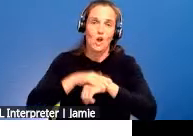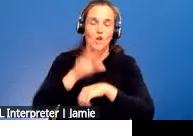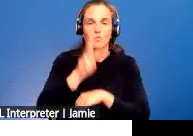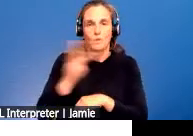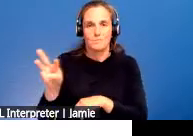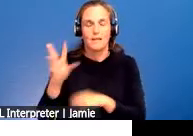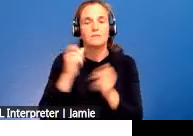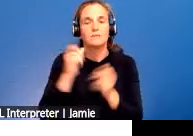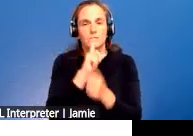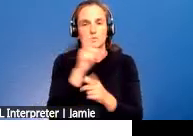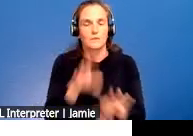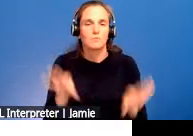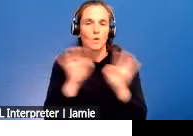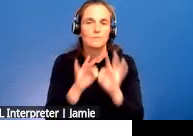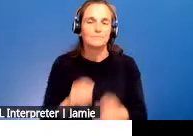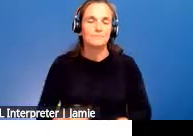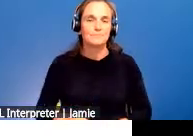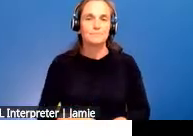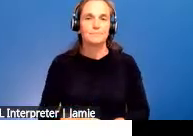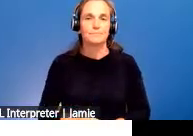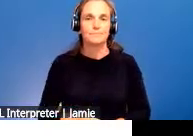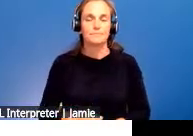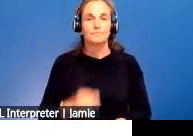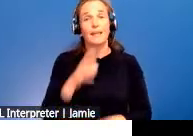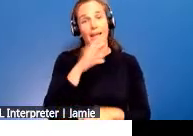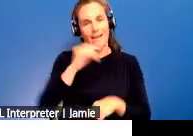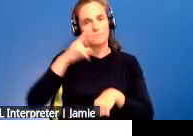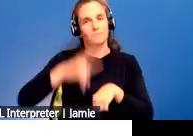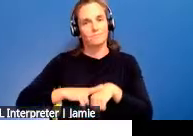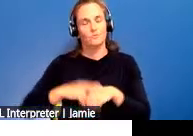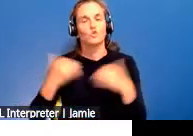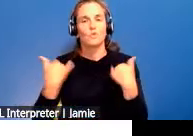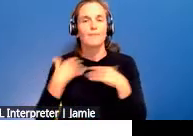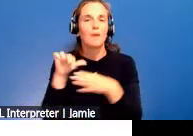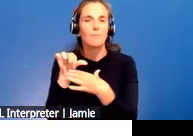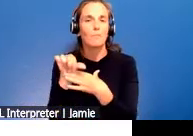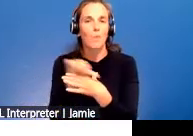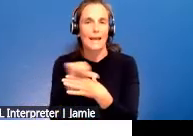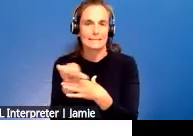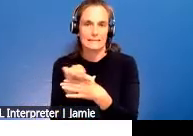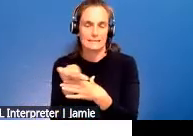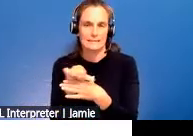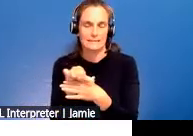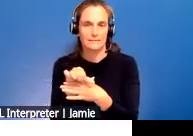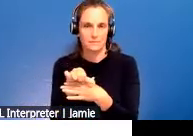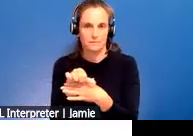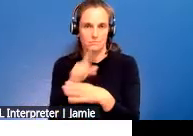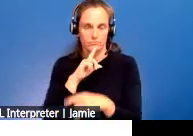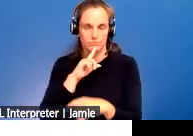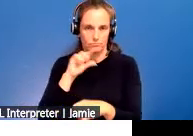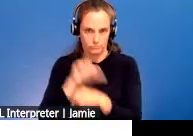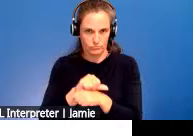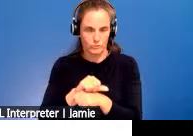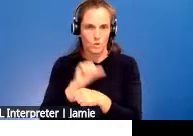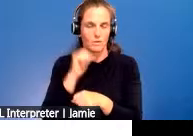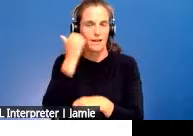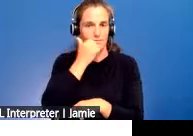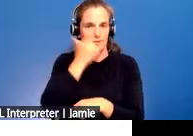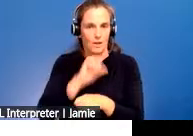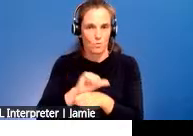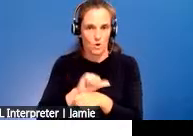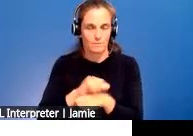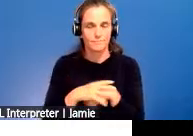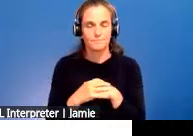important. Then you, of course, have your practices. And one way to think about this is by